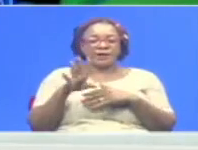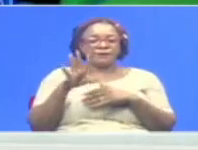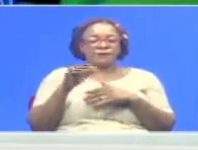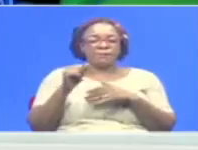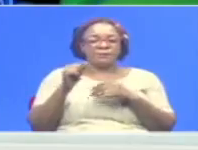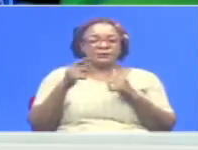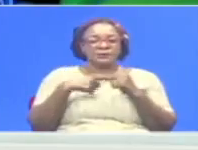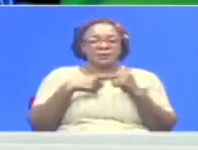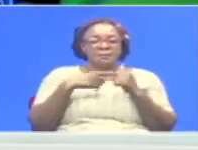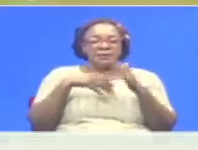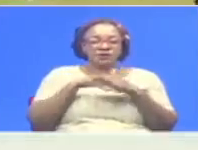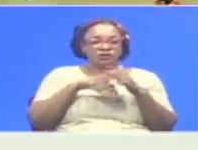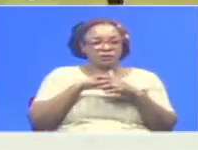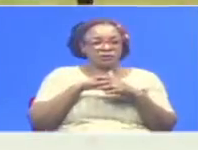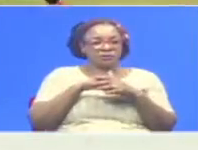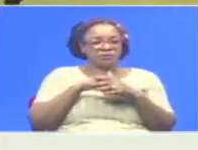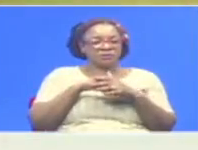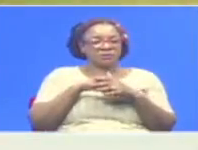16 matches.